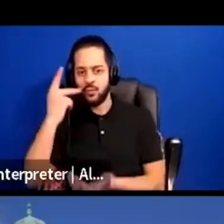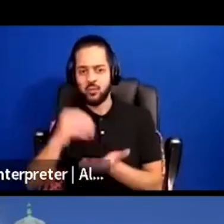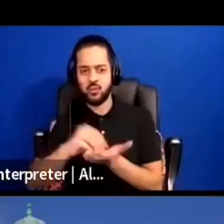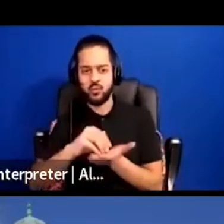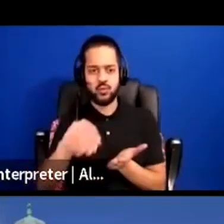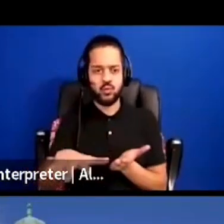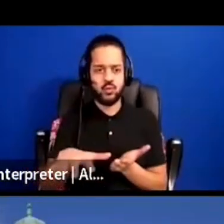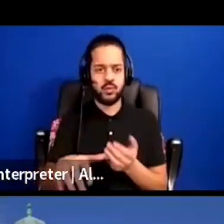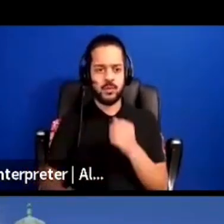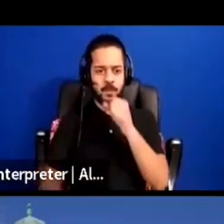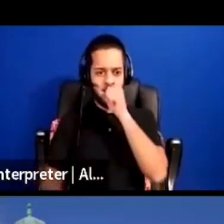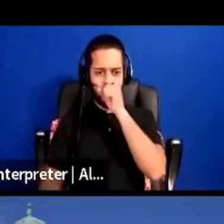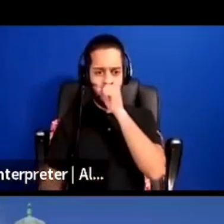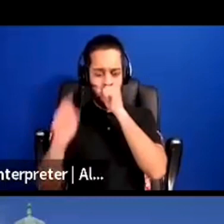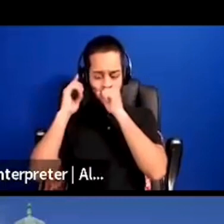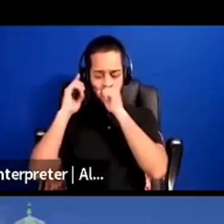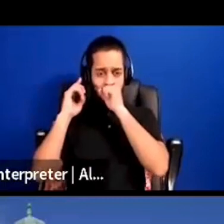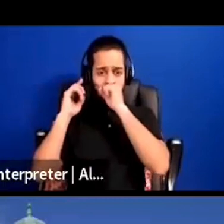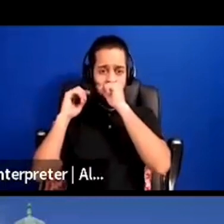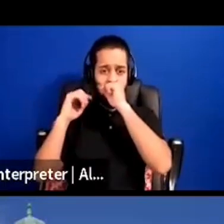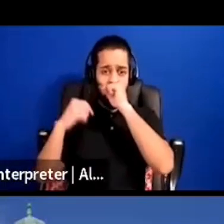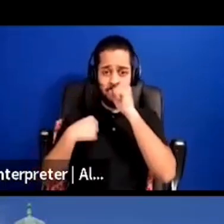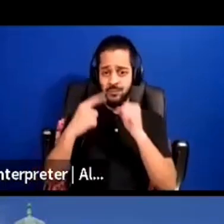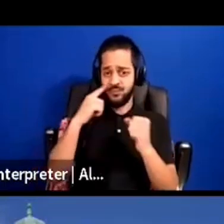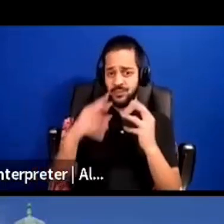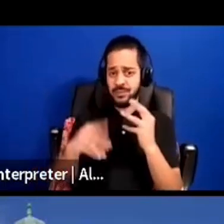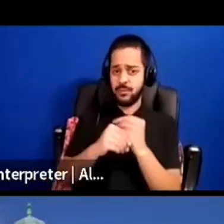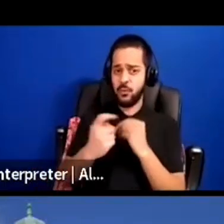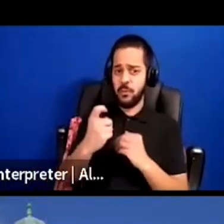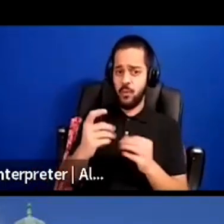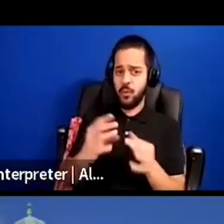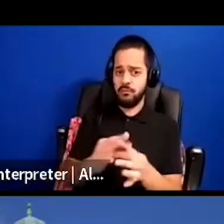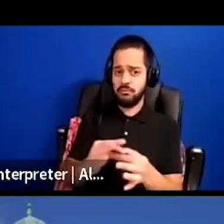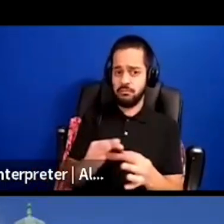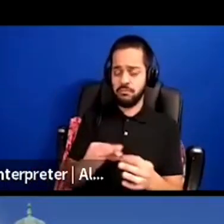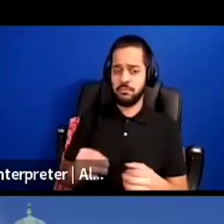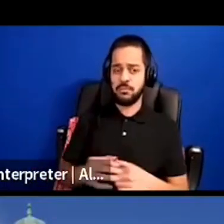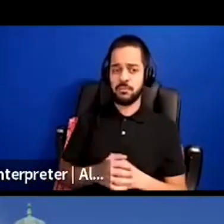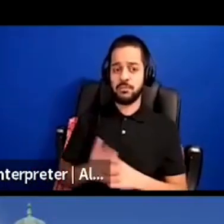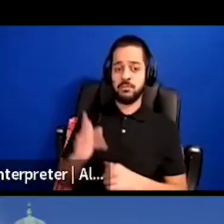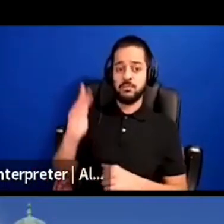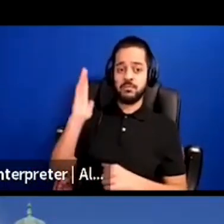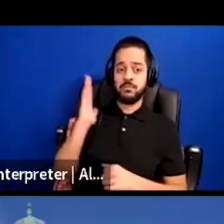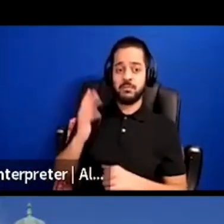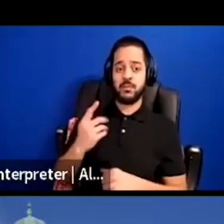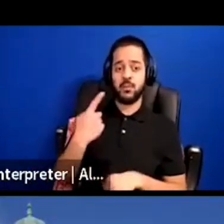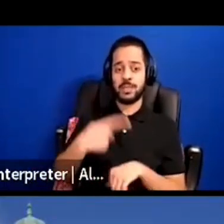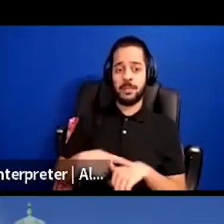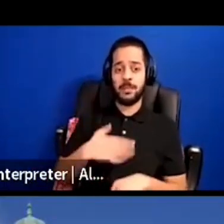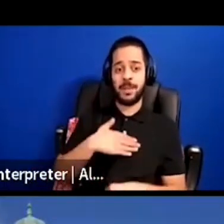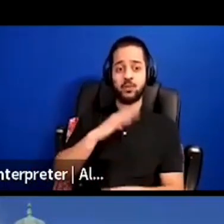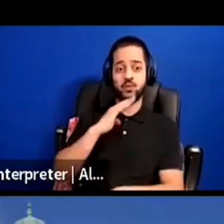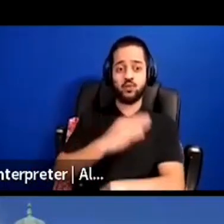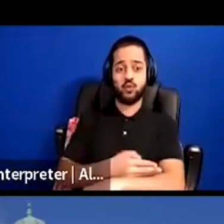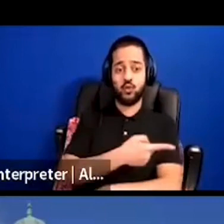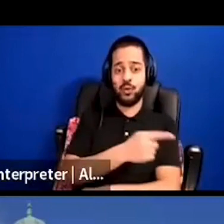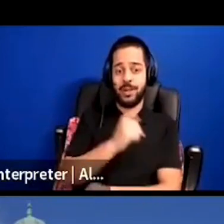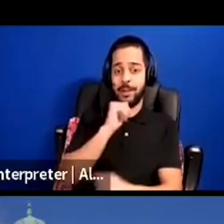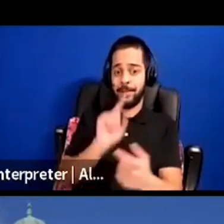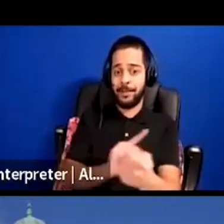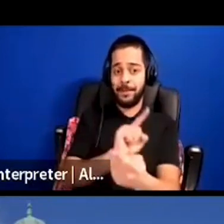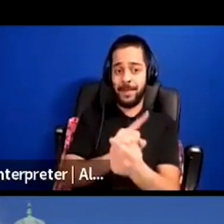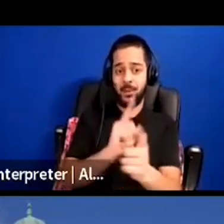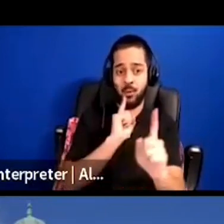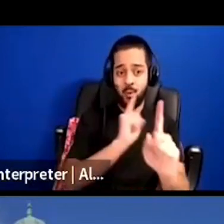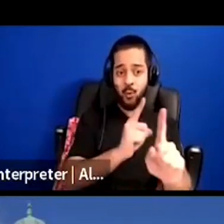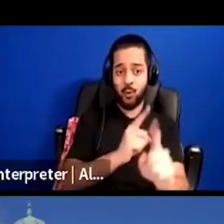I just added to this additional comment to say, when there was a time when my daughter didn't meet a goal, my